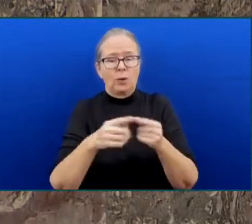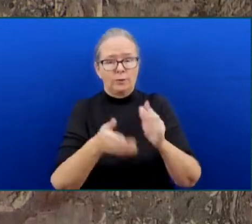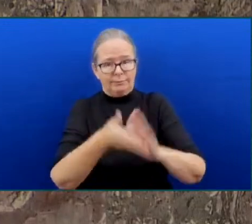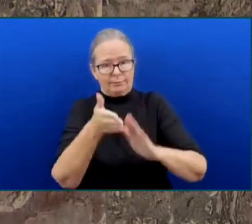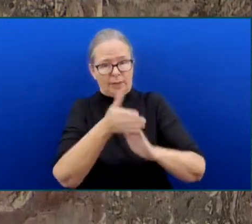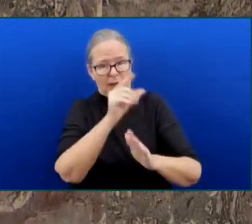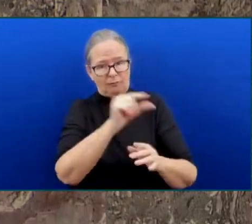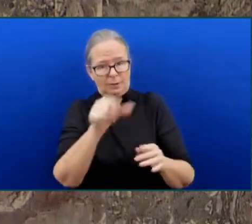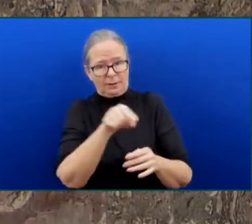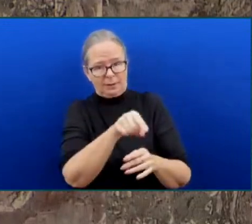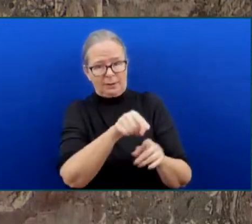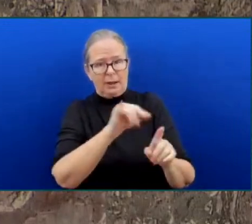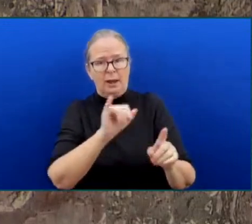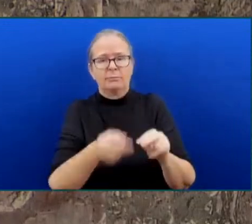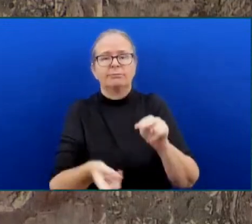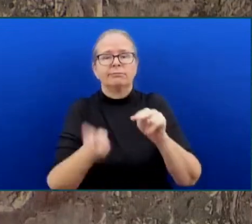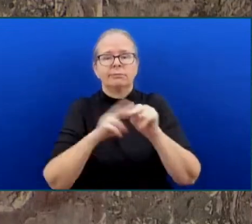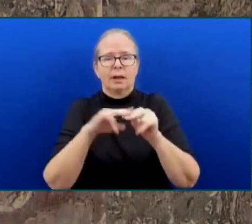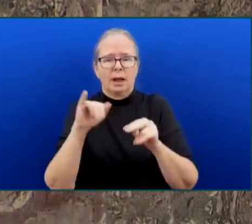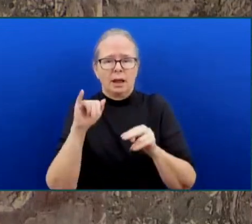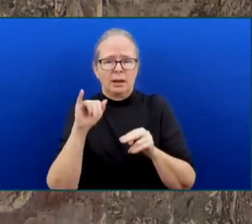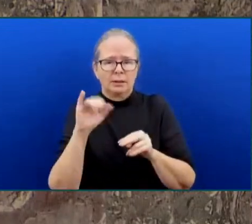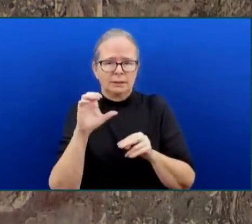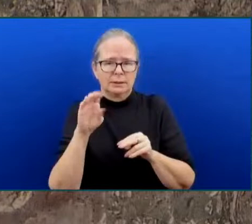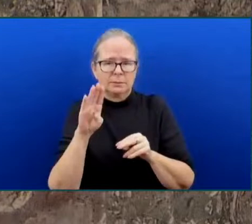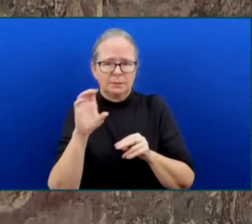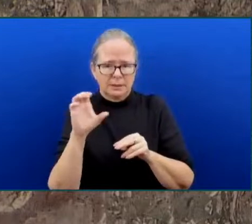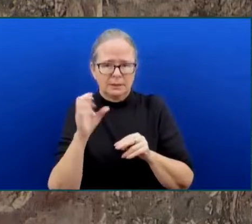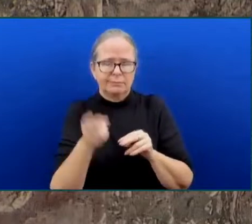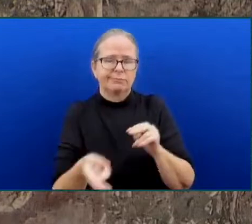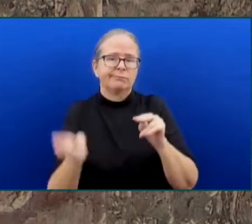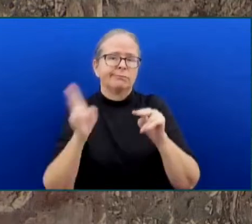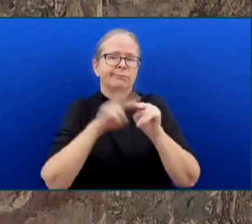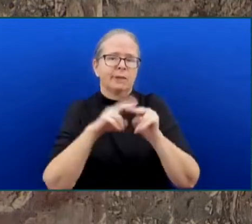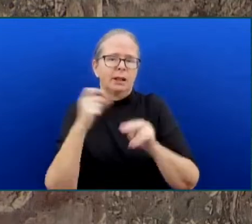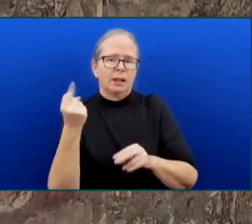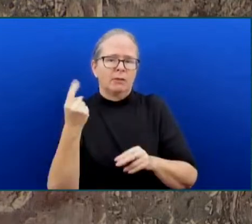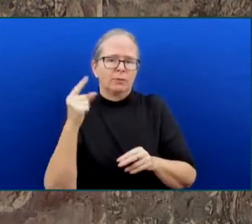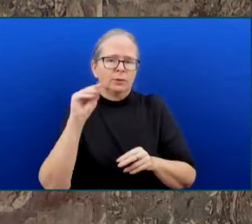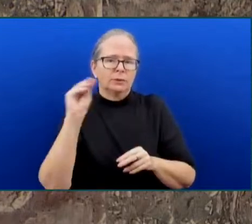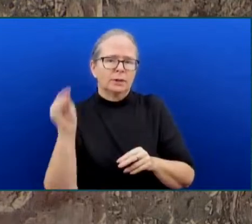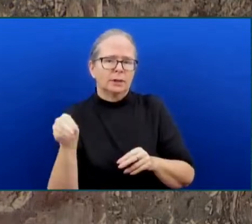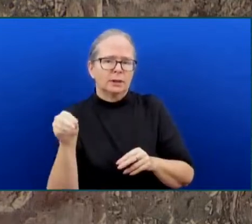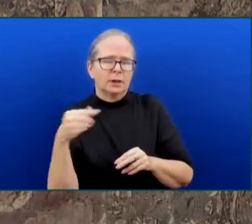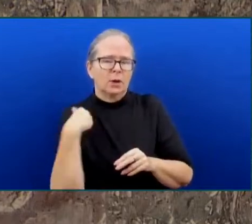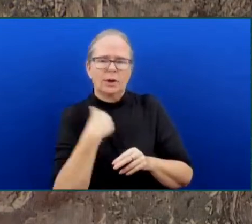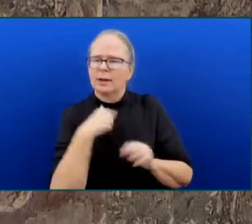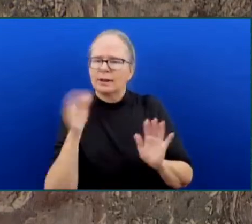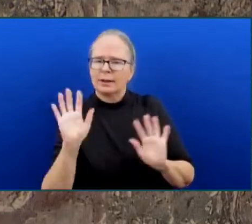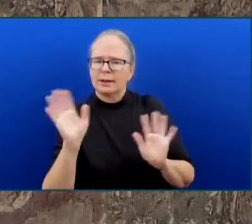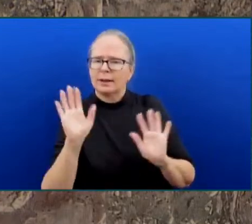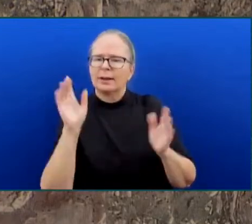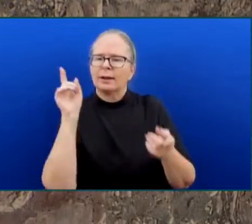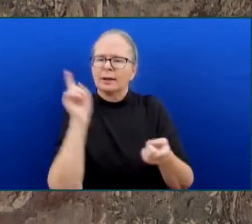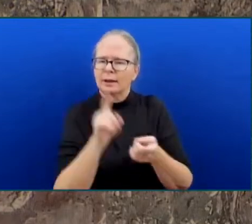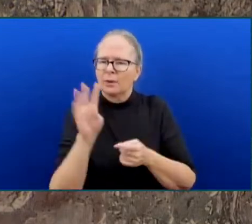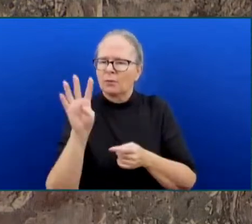have received an average of $420 of rebates and a savings of $500 a year on their